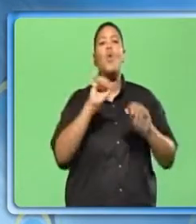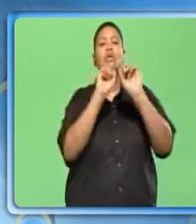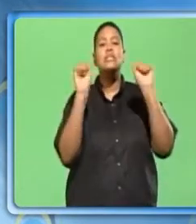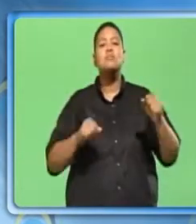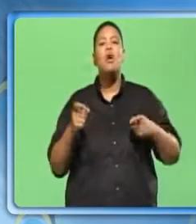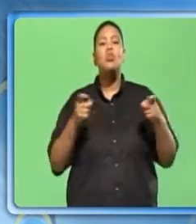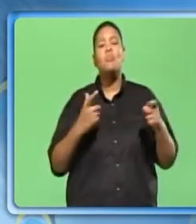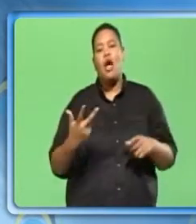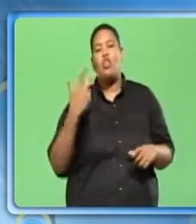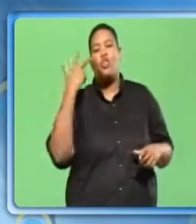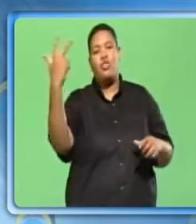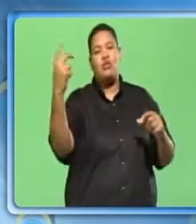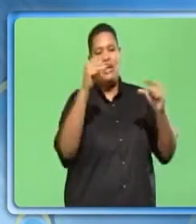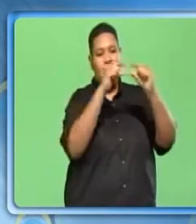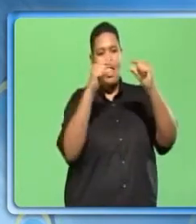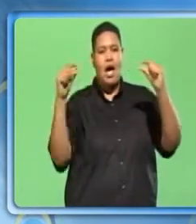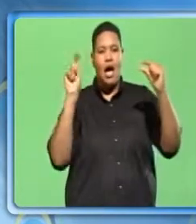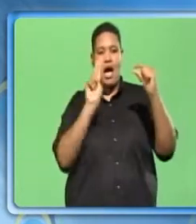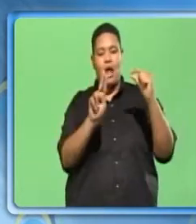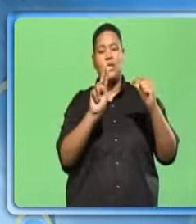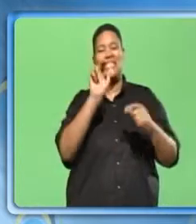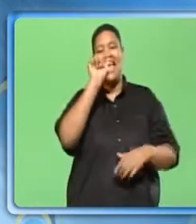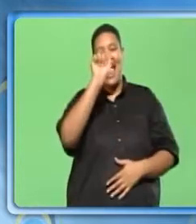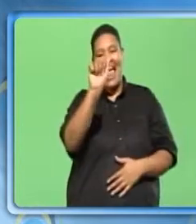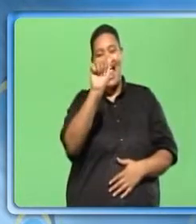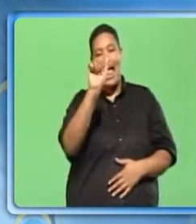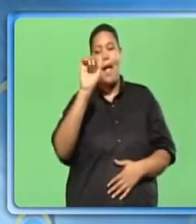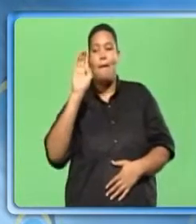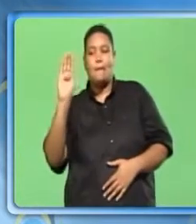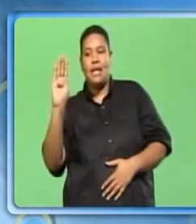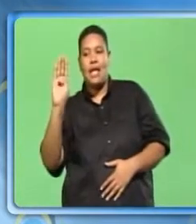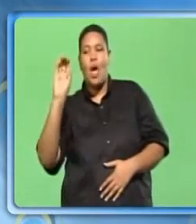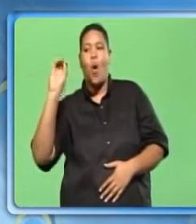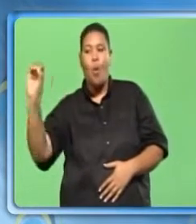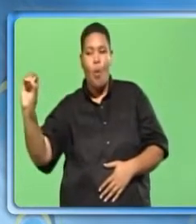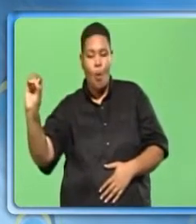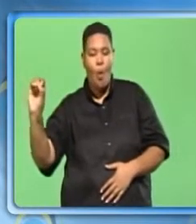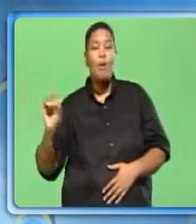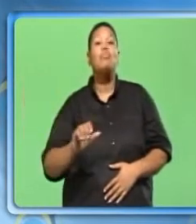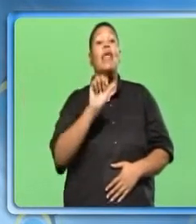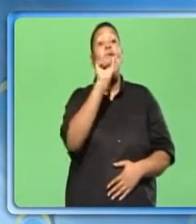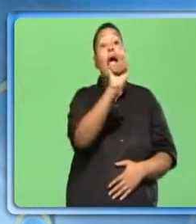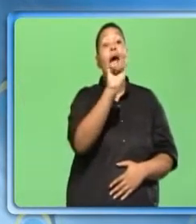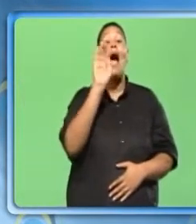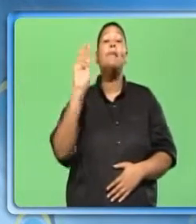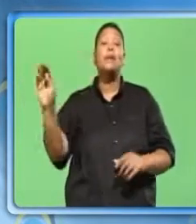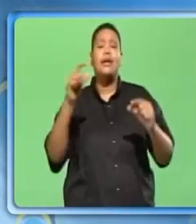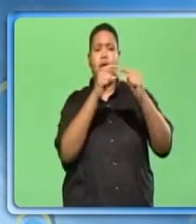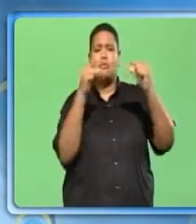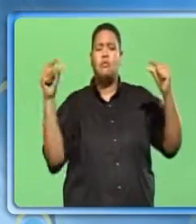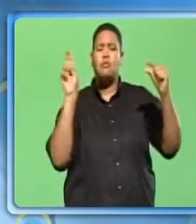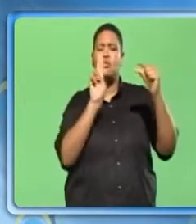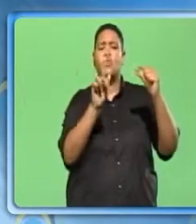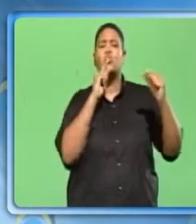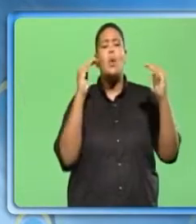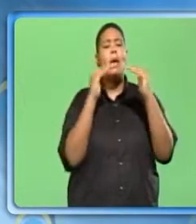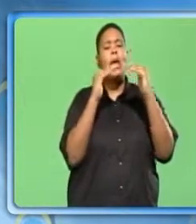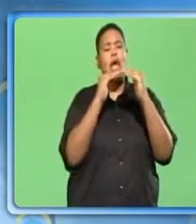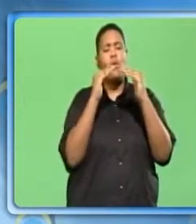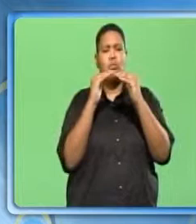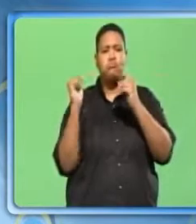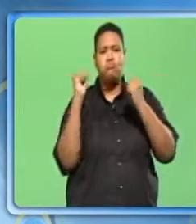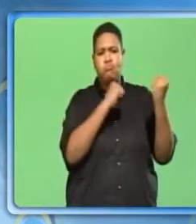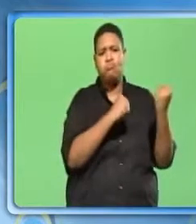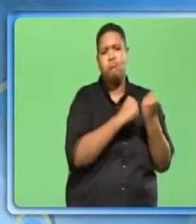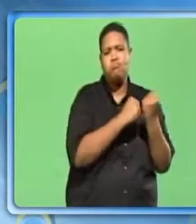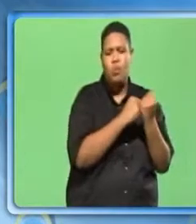3 alleles, A, B, and O. The A and B alleles show equal dominance with respect to